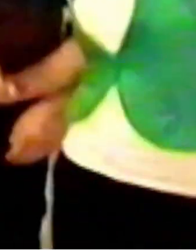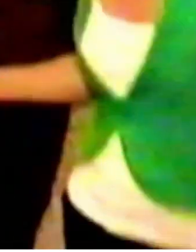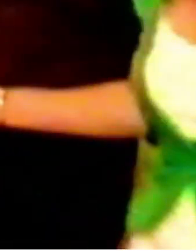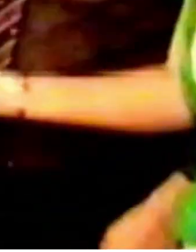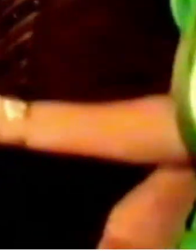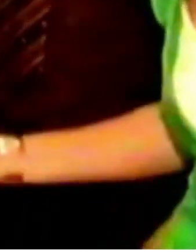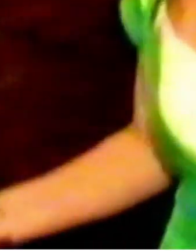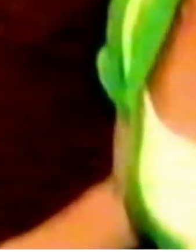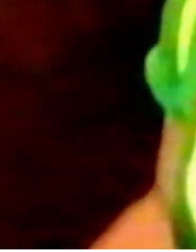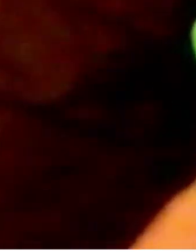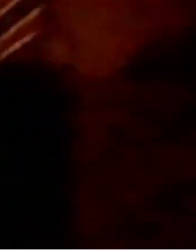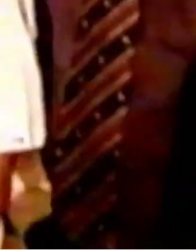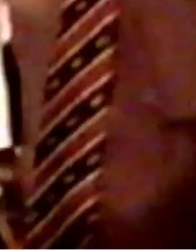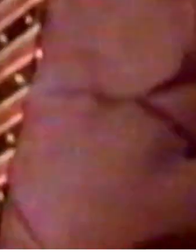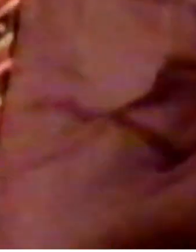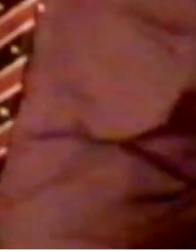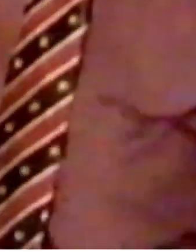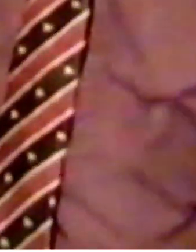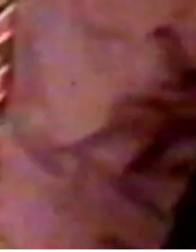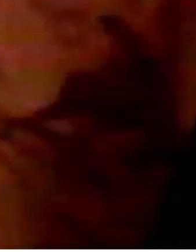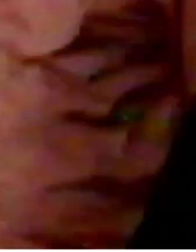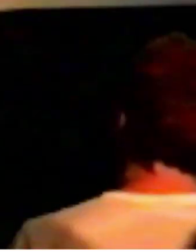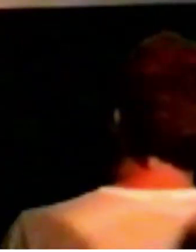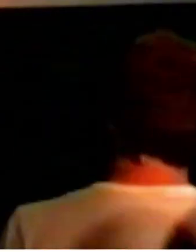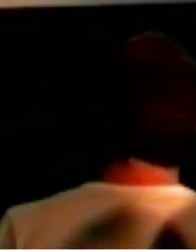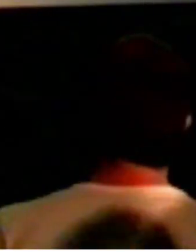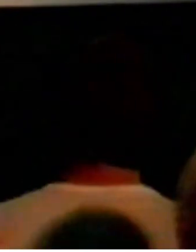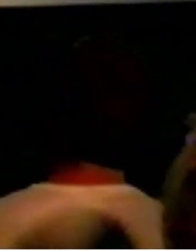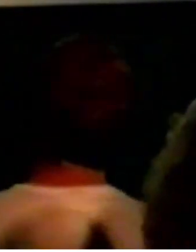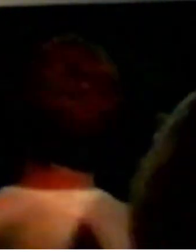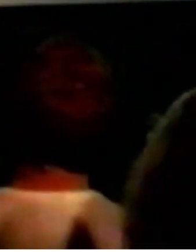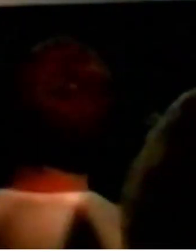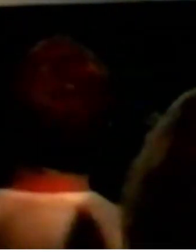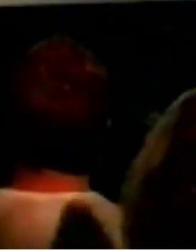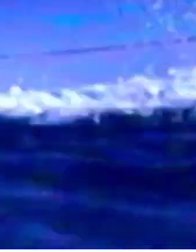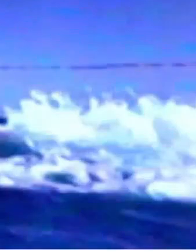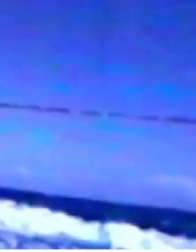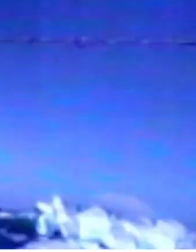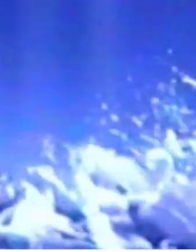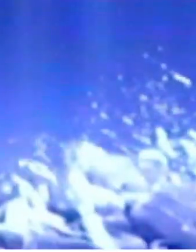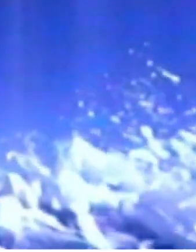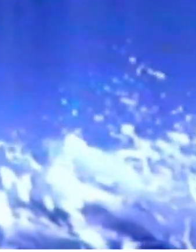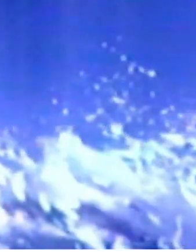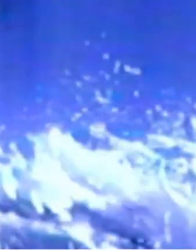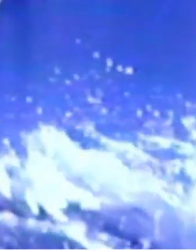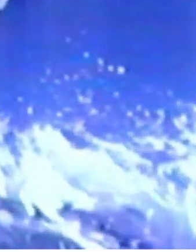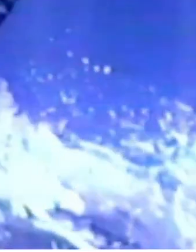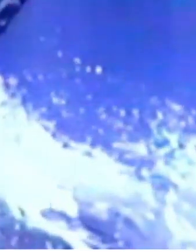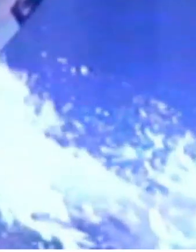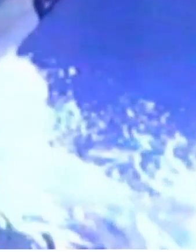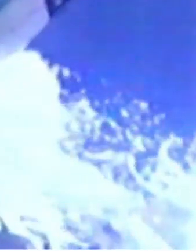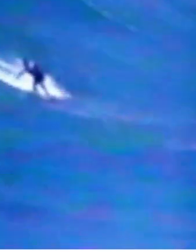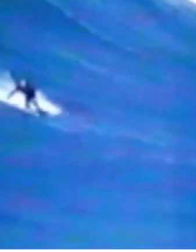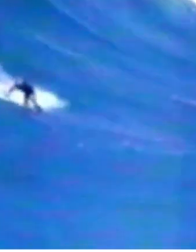best friend from ruining their life. And international triumph. Mark would be in the